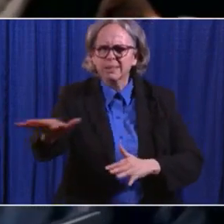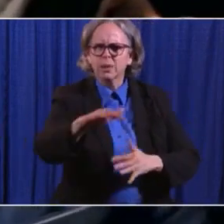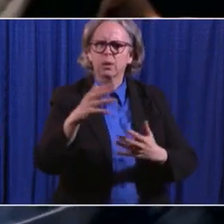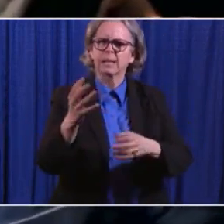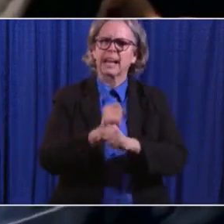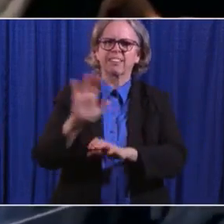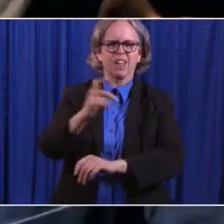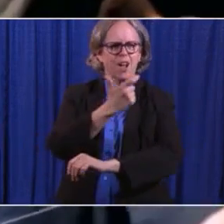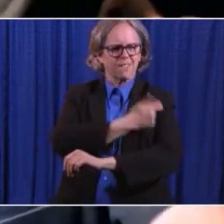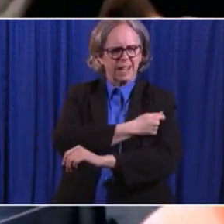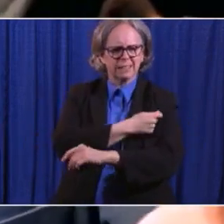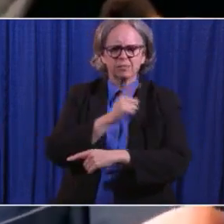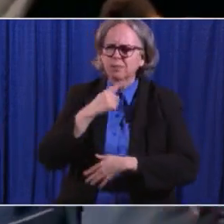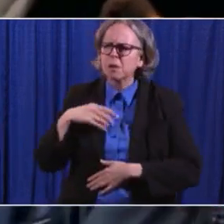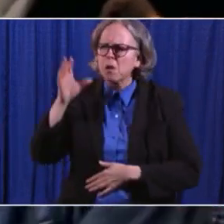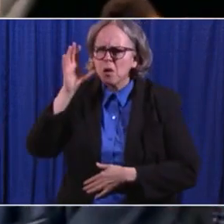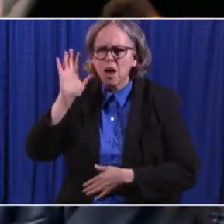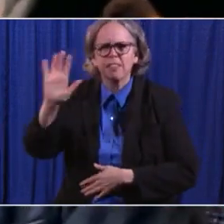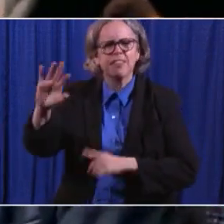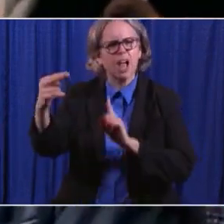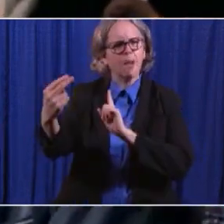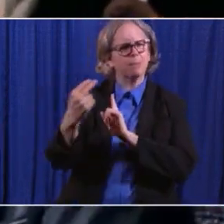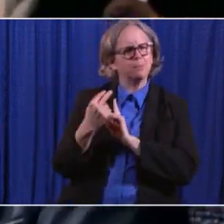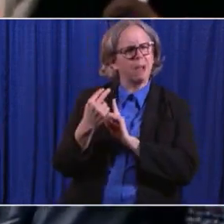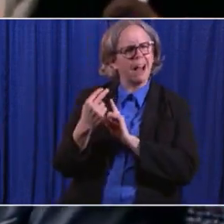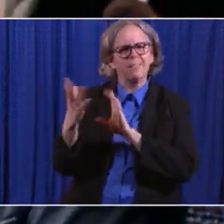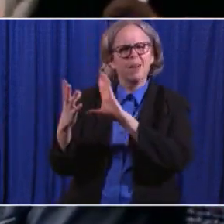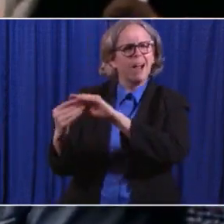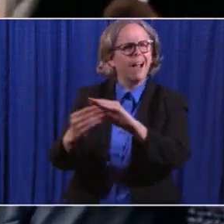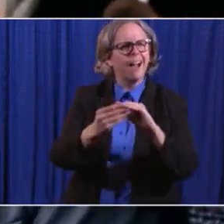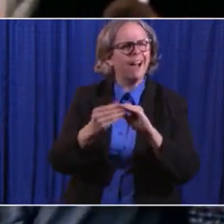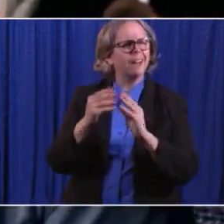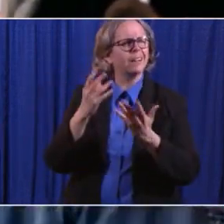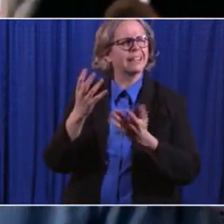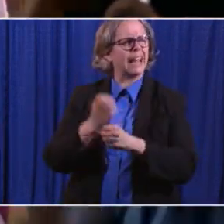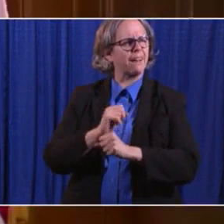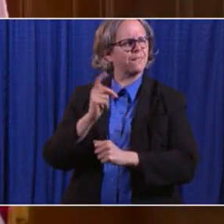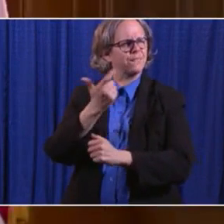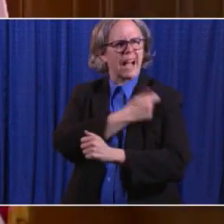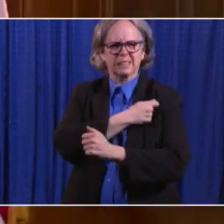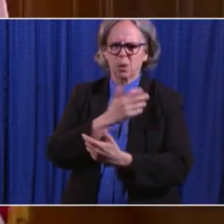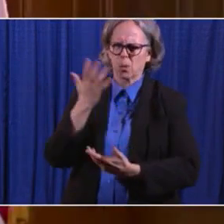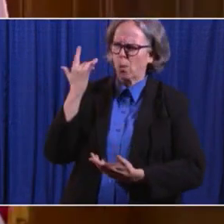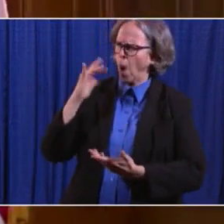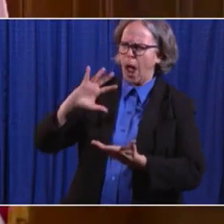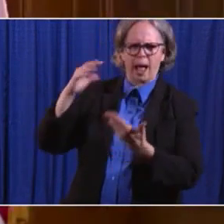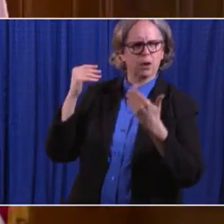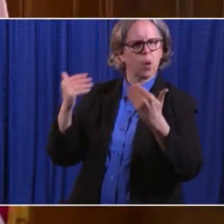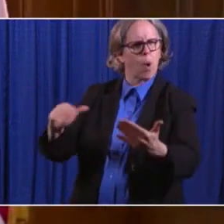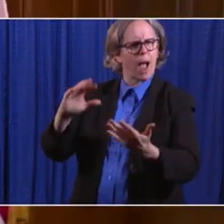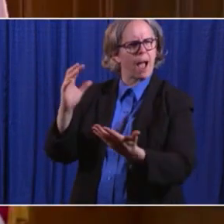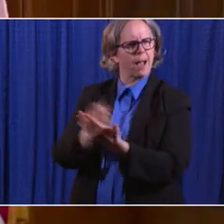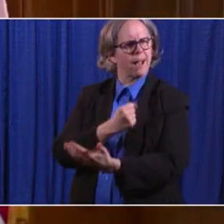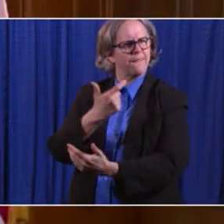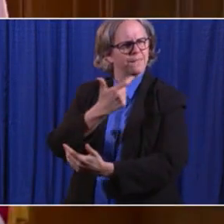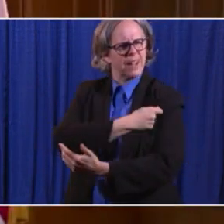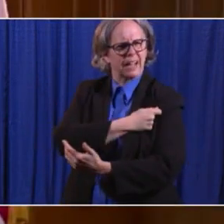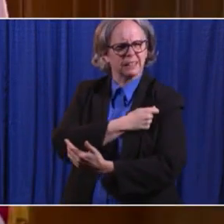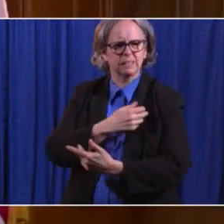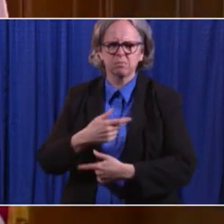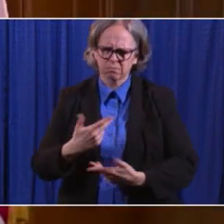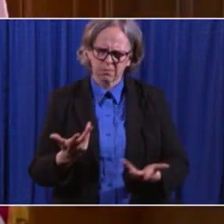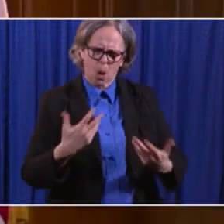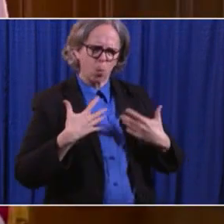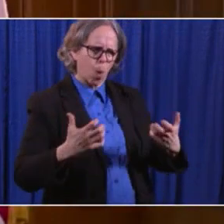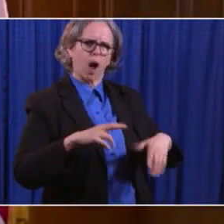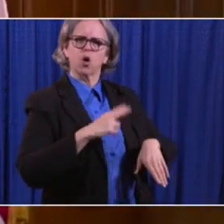saying. Some said they wanted to get their life back to normal. Some said they wanted to have a normal college